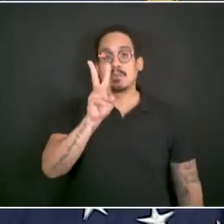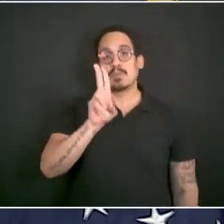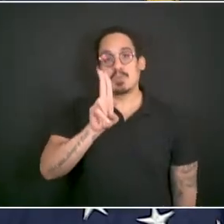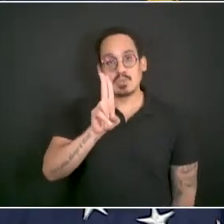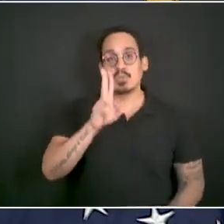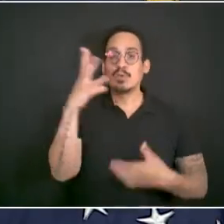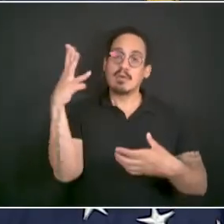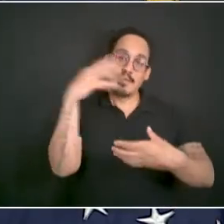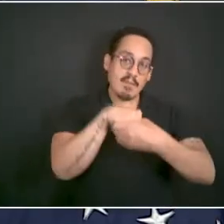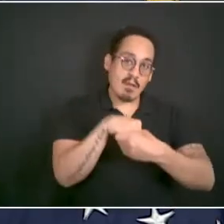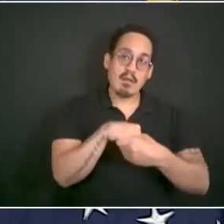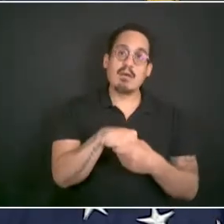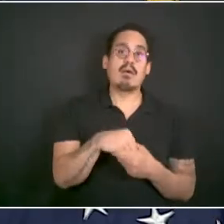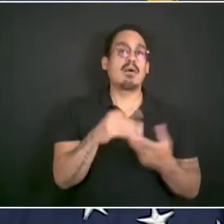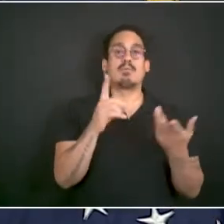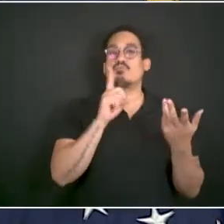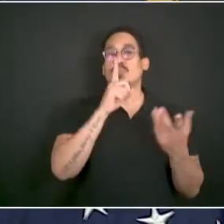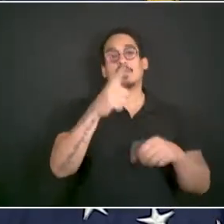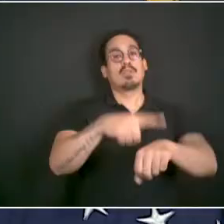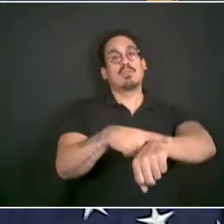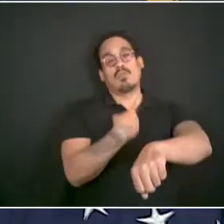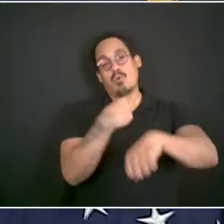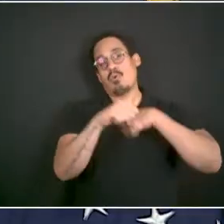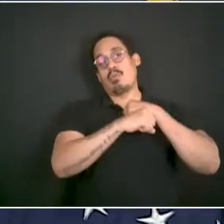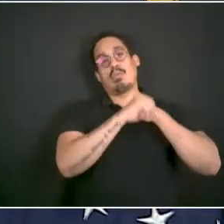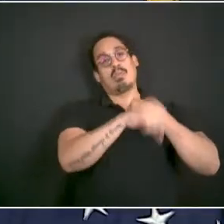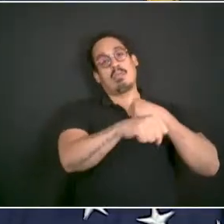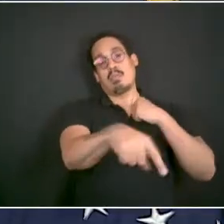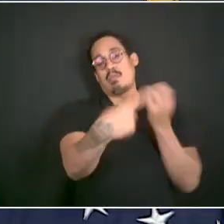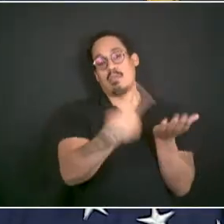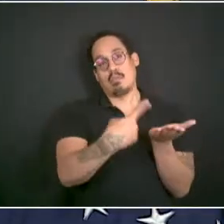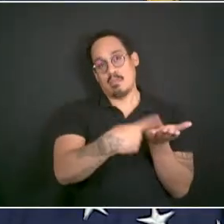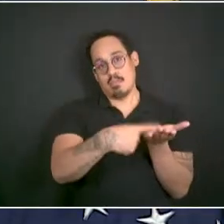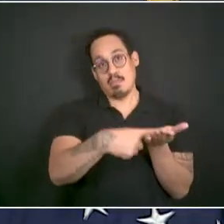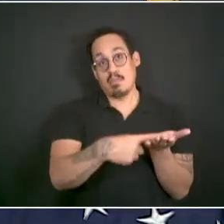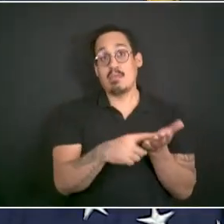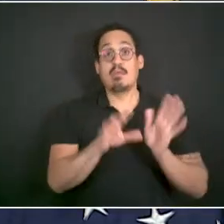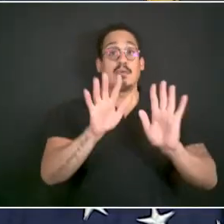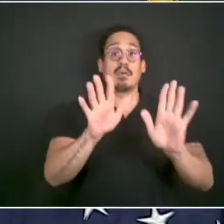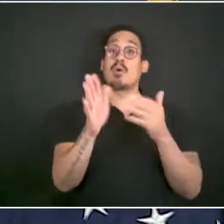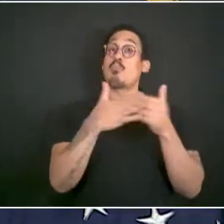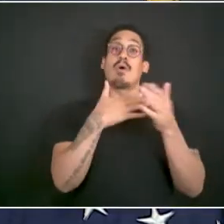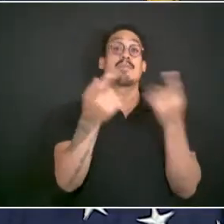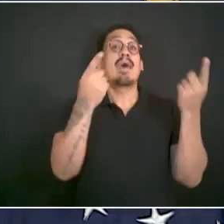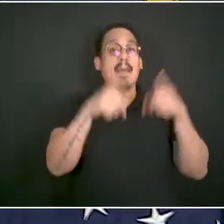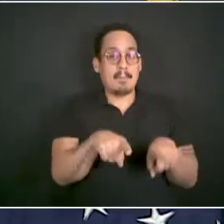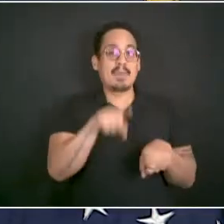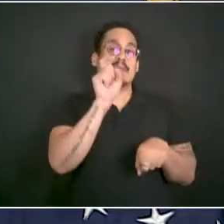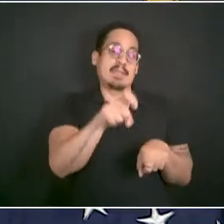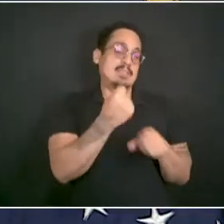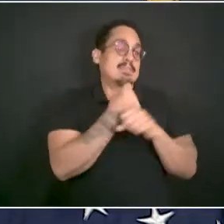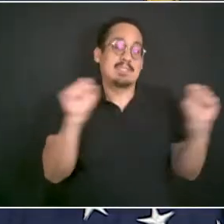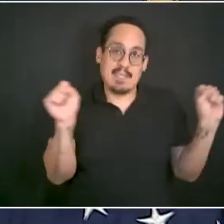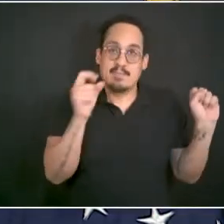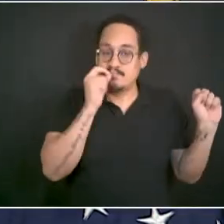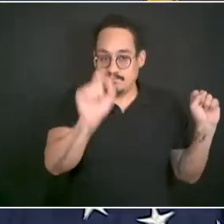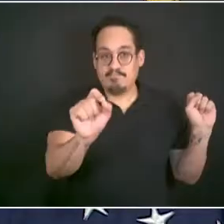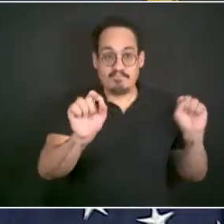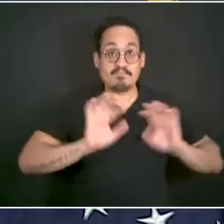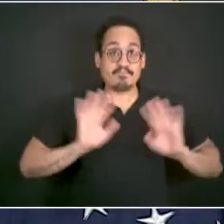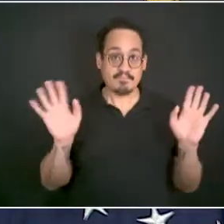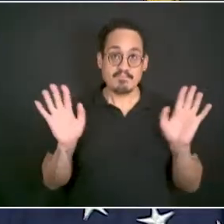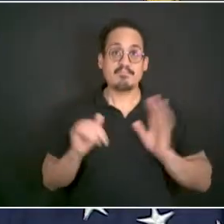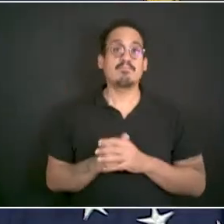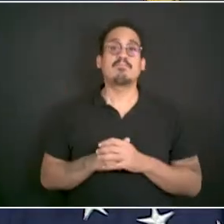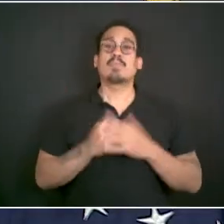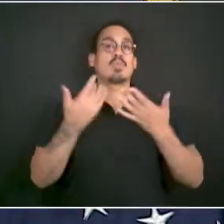a long-running conversation, but it has to be safe. No one should be injured. We don't want anyone to lose a life or